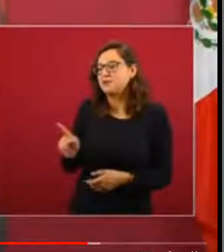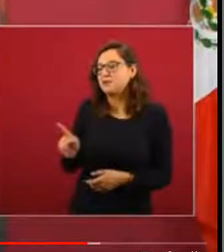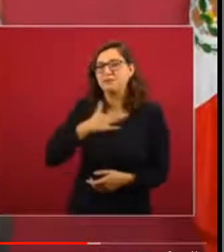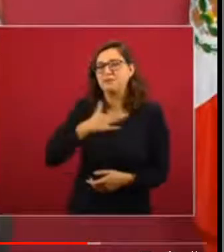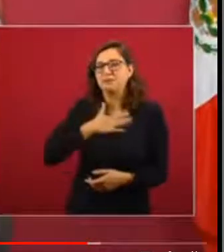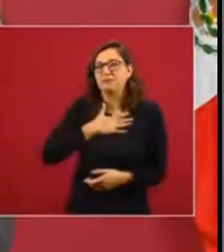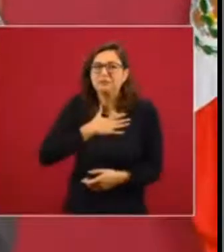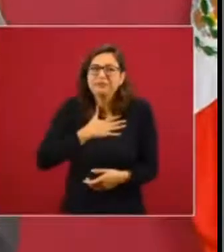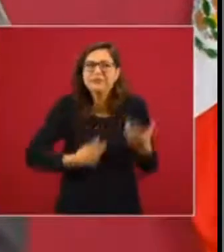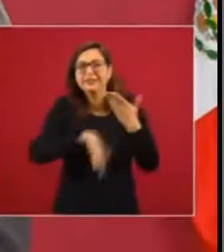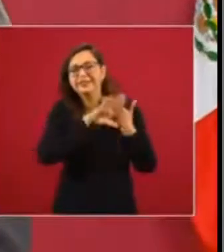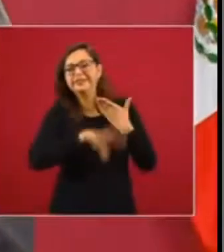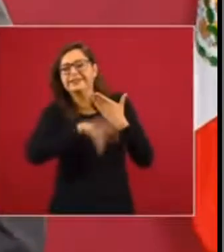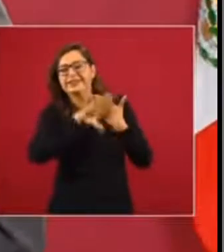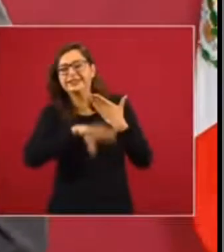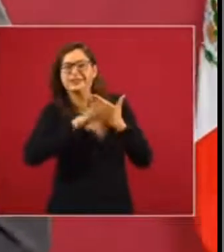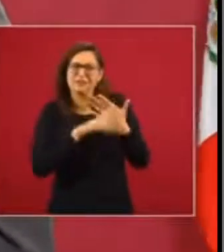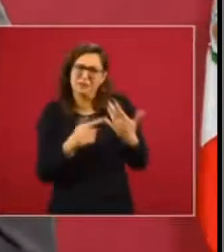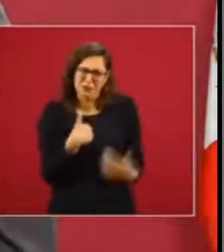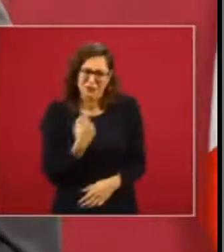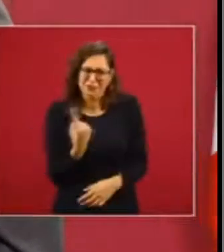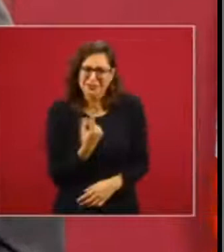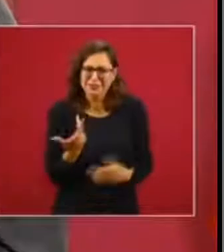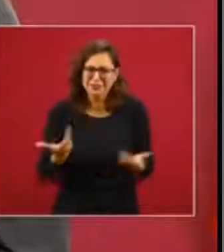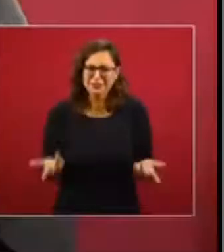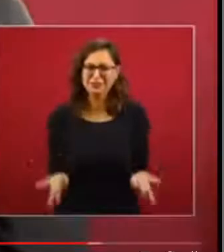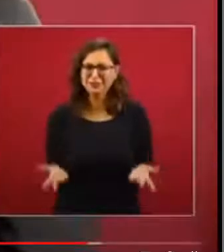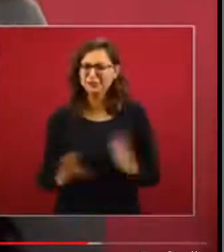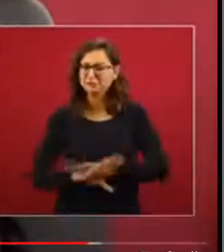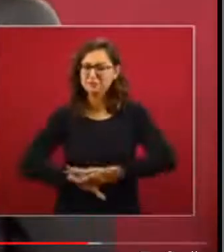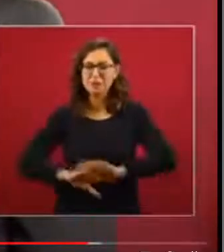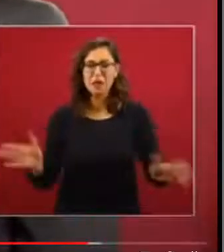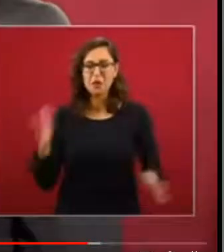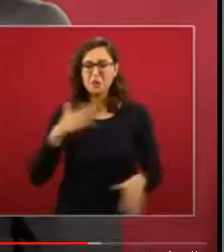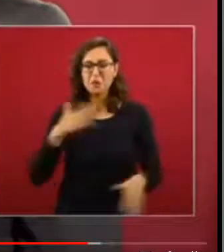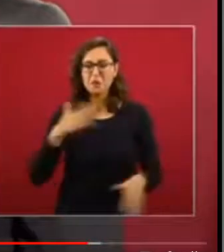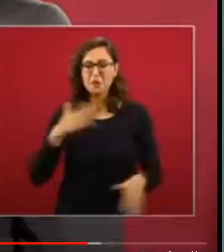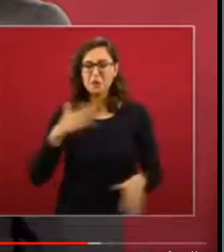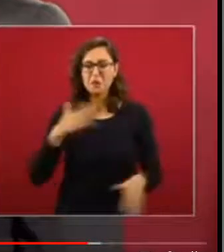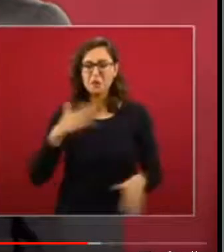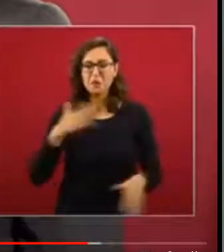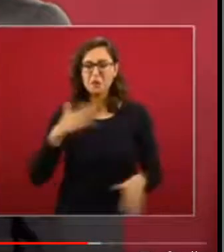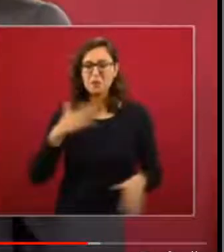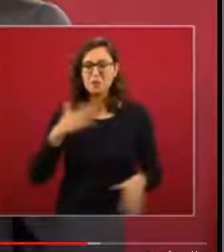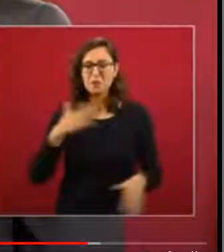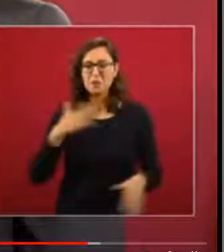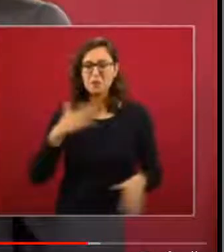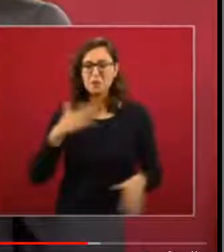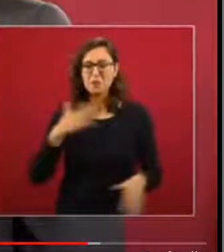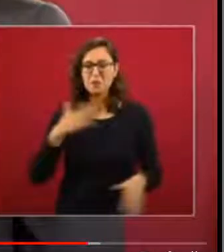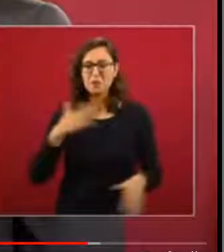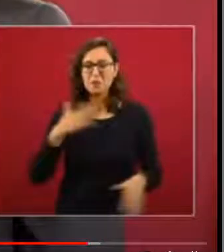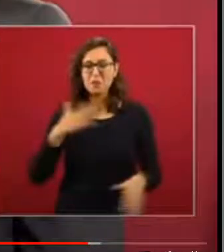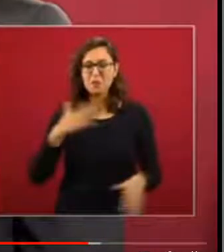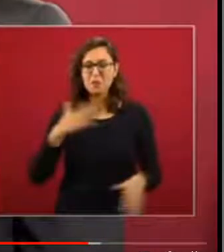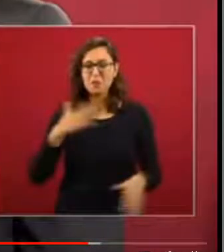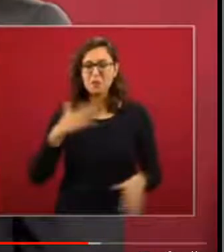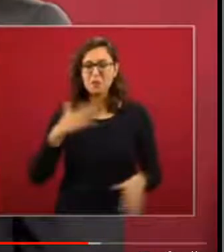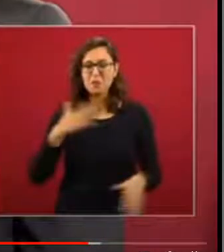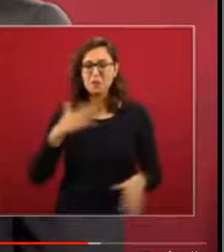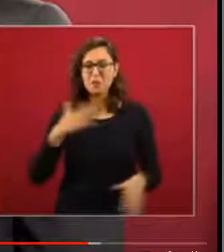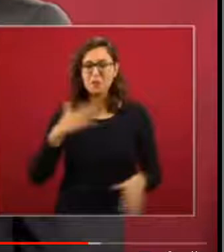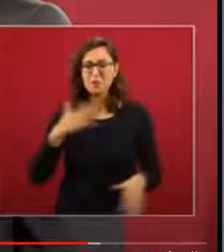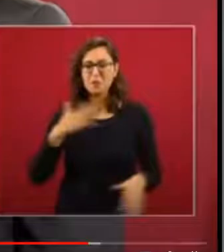means. No me meto más, ya hablé. And he says, I won't get into it anymore. I've already